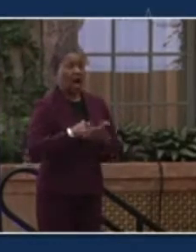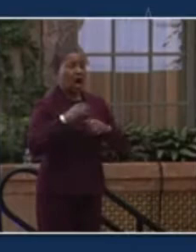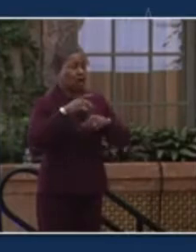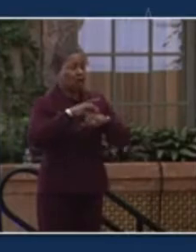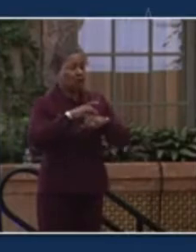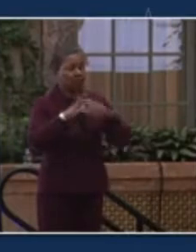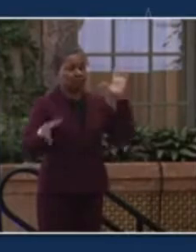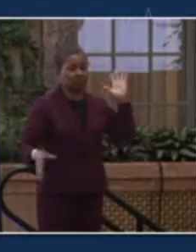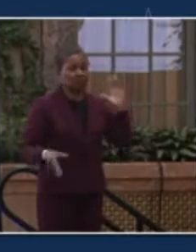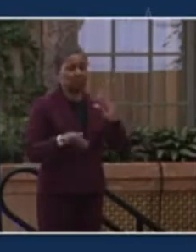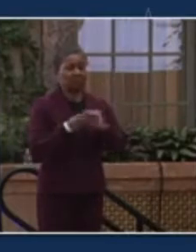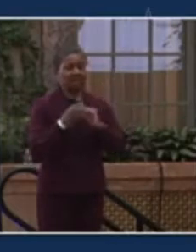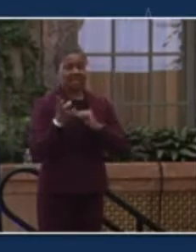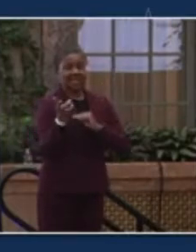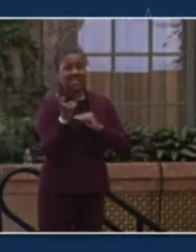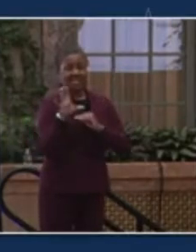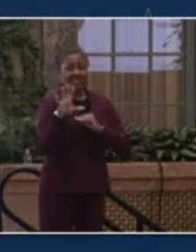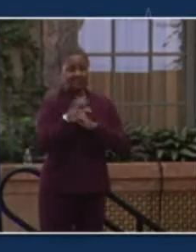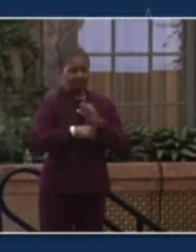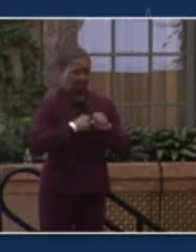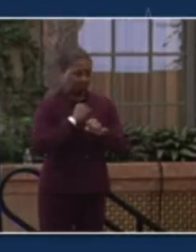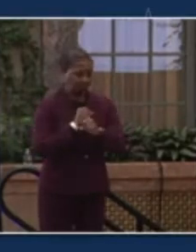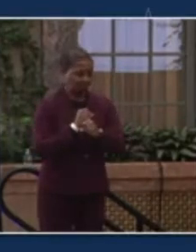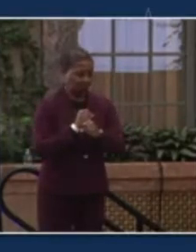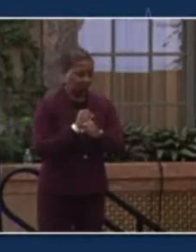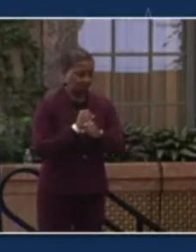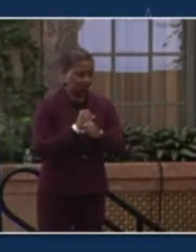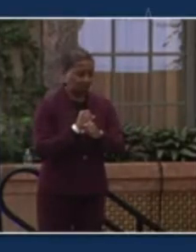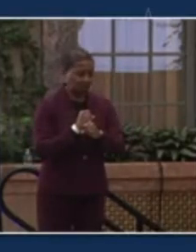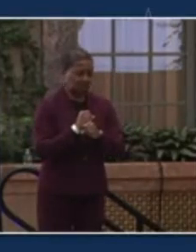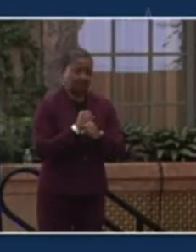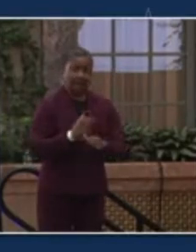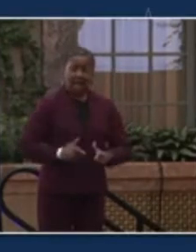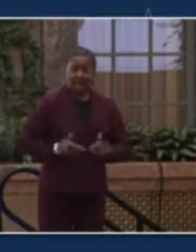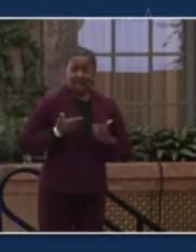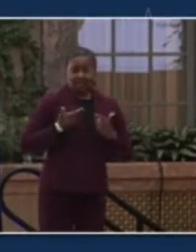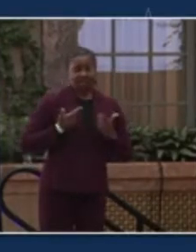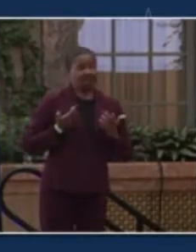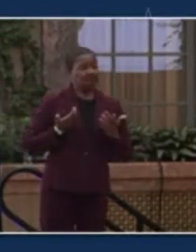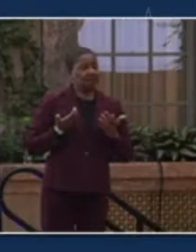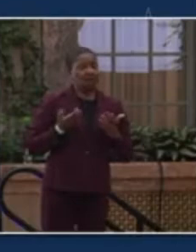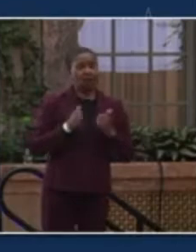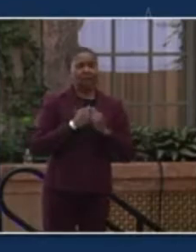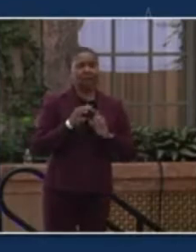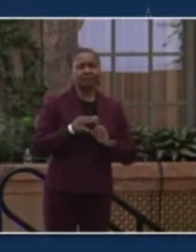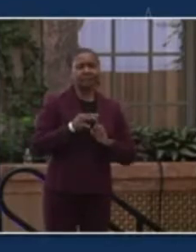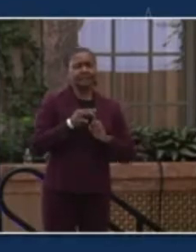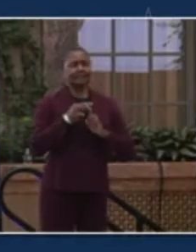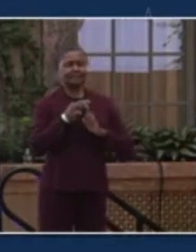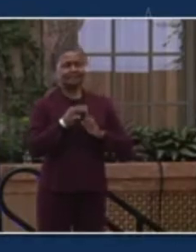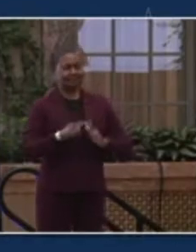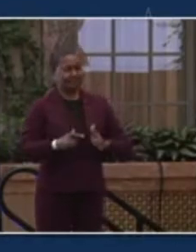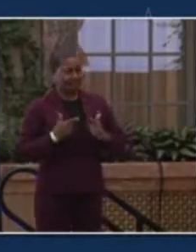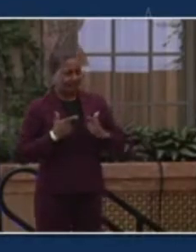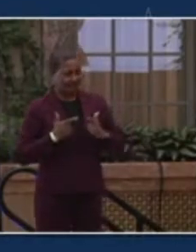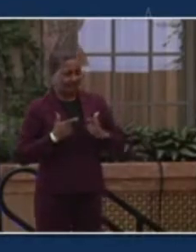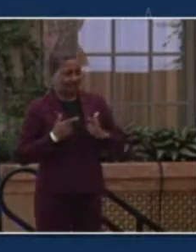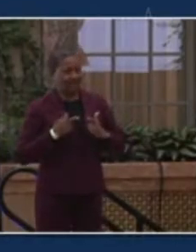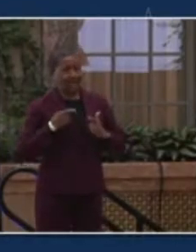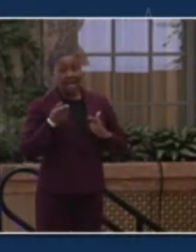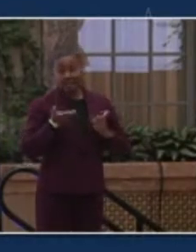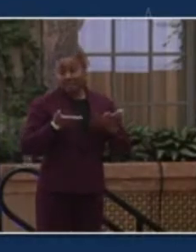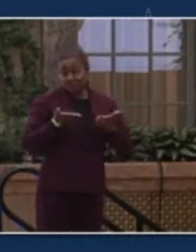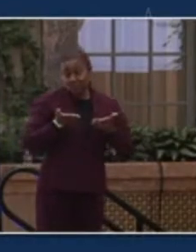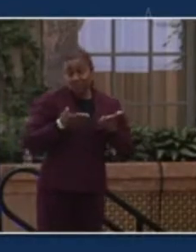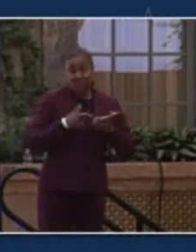for 65 years and lived his life with distinction as he